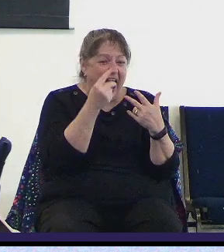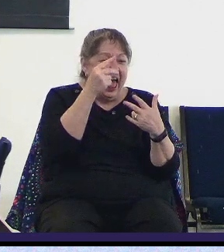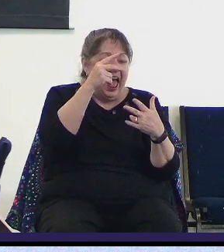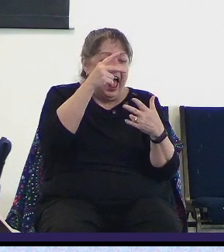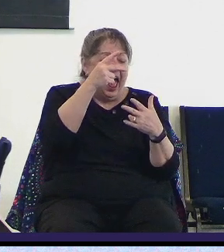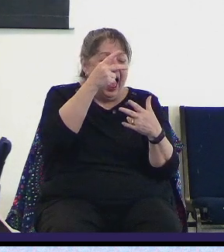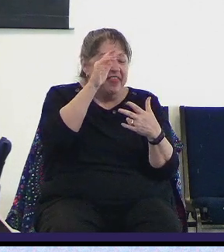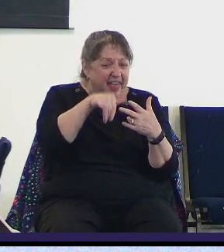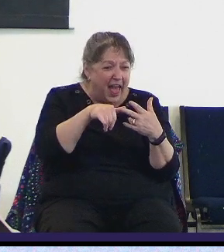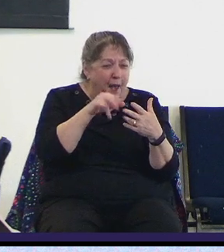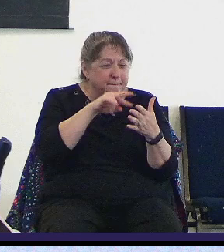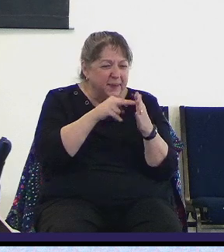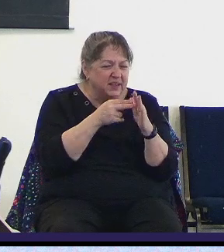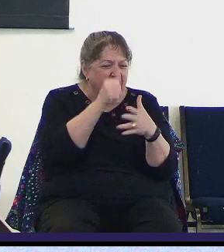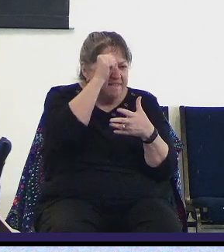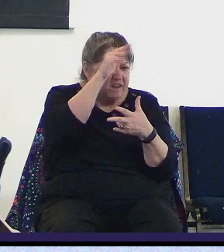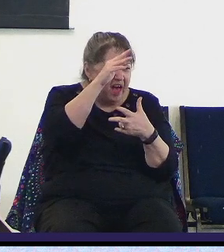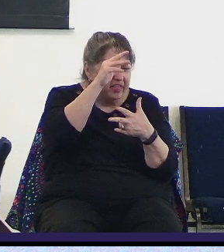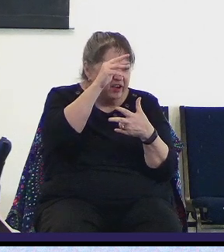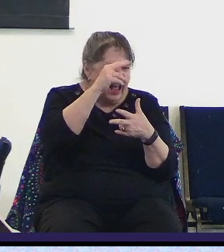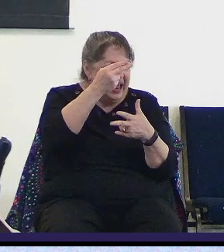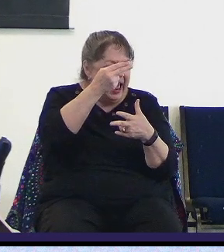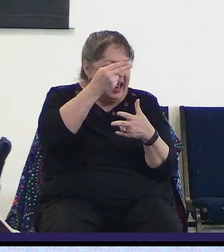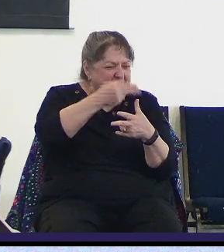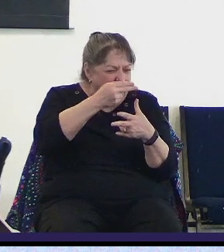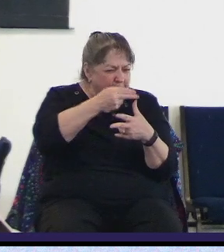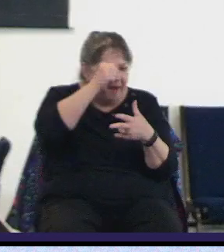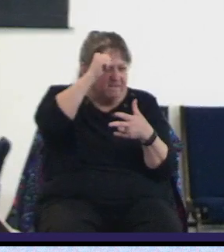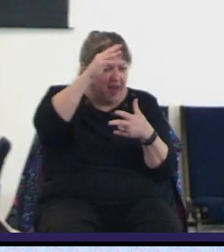Now, I want you to know that the whole idea of the Trinity